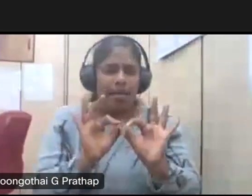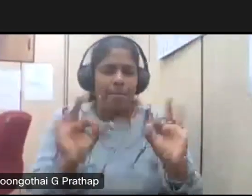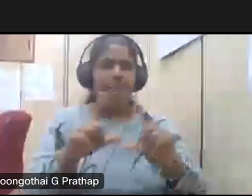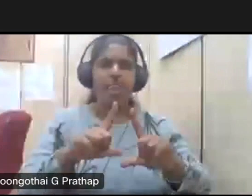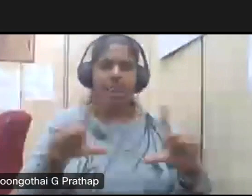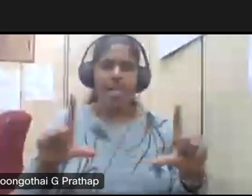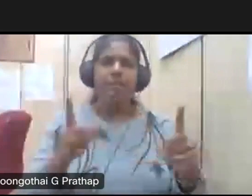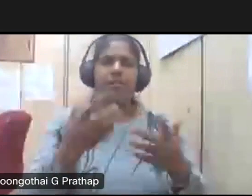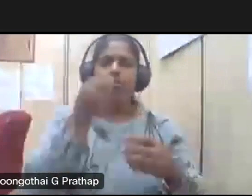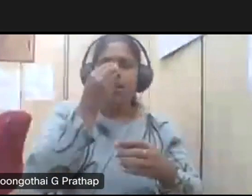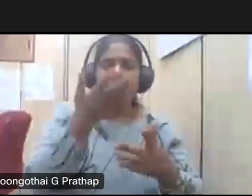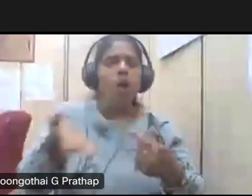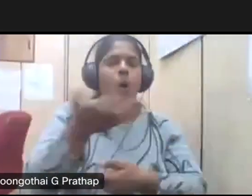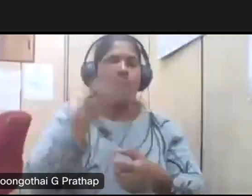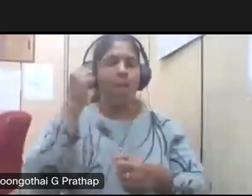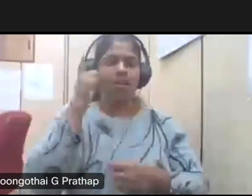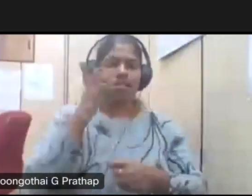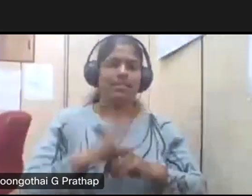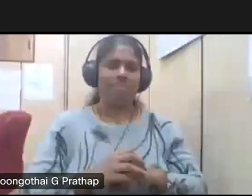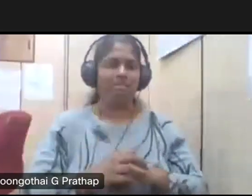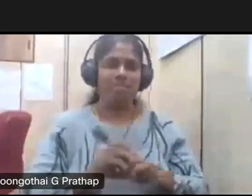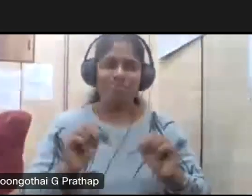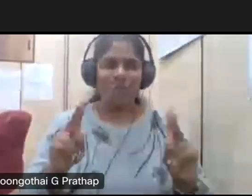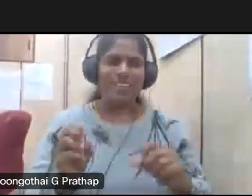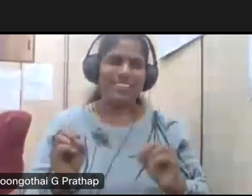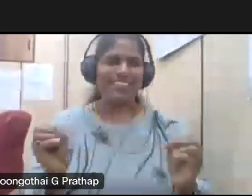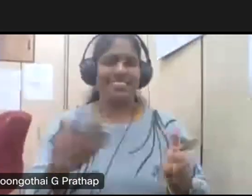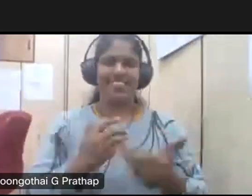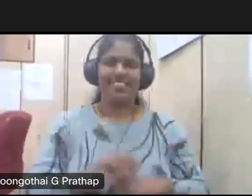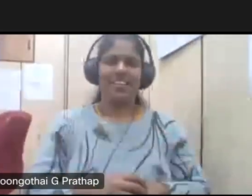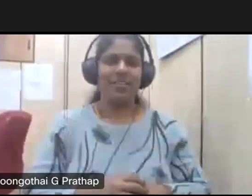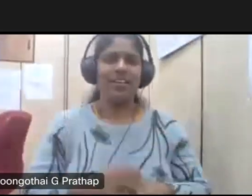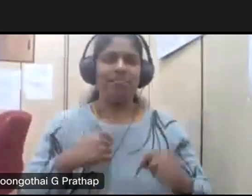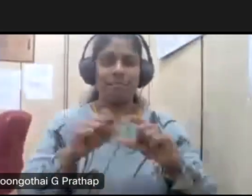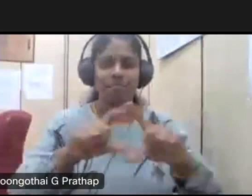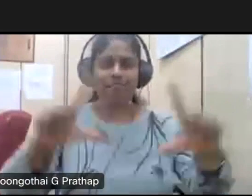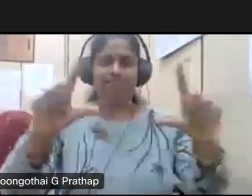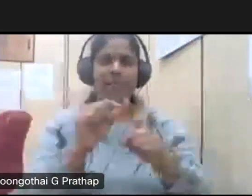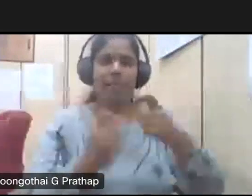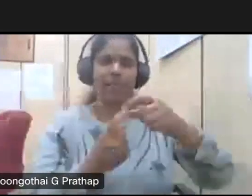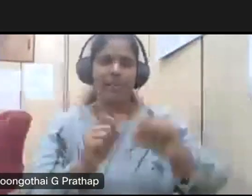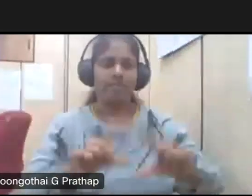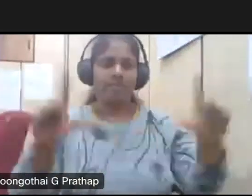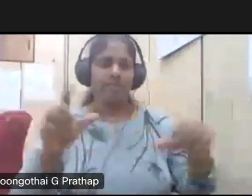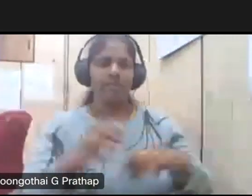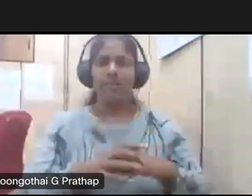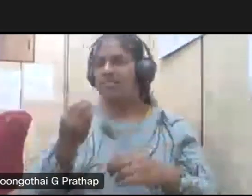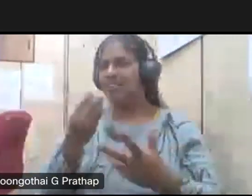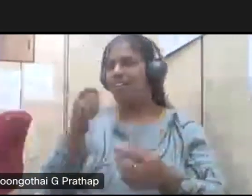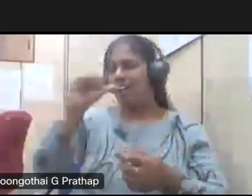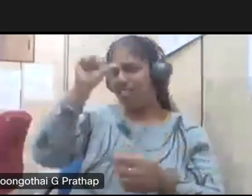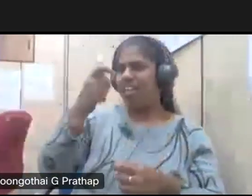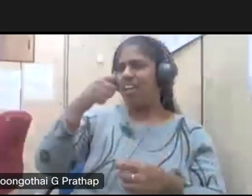can understand. Yeah, yes, come on. Yeah, okay, I'll start with my slideshow. Sir, Hindi and English, please, sir, because